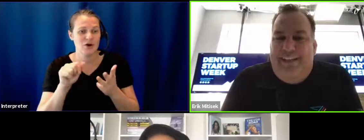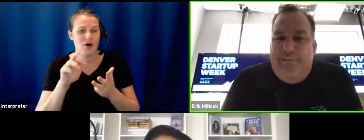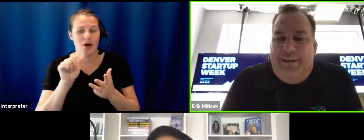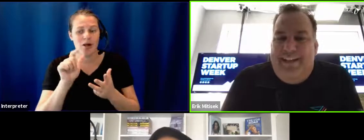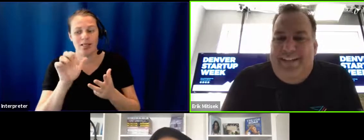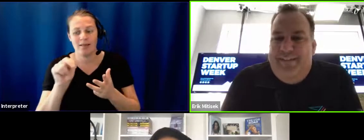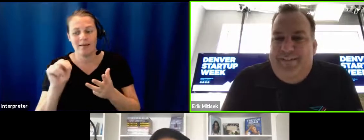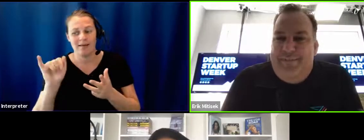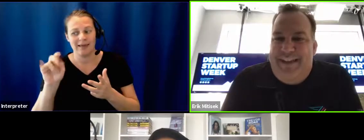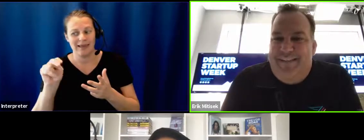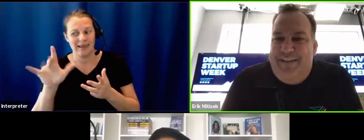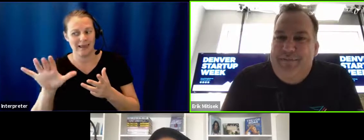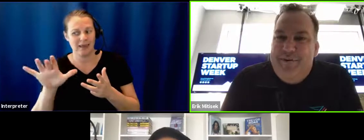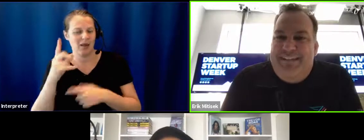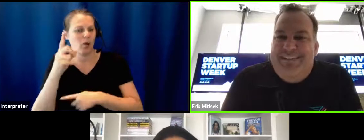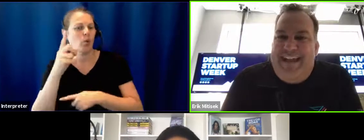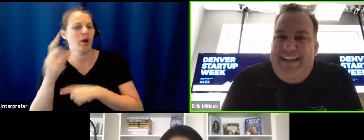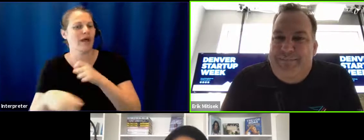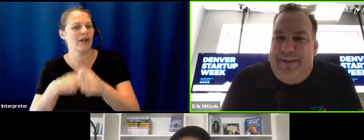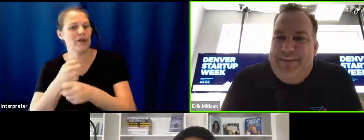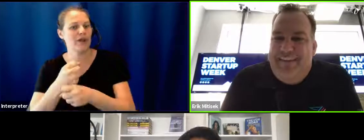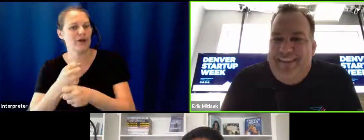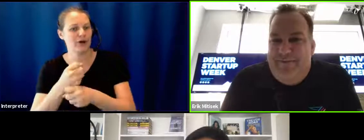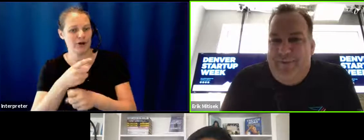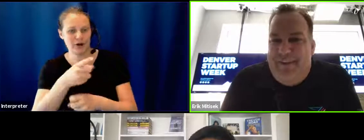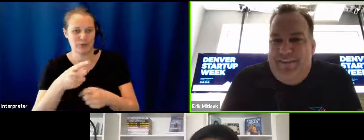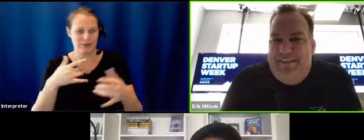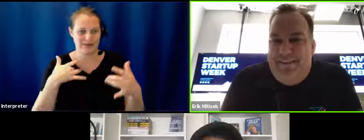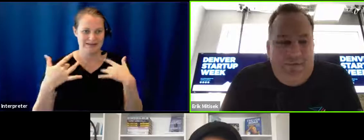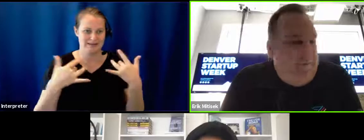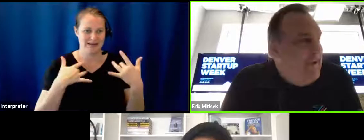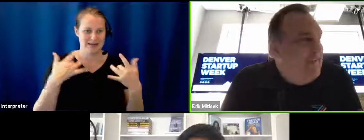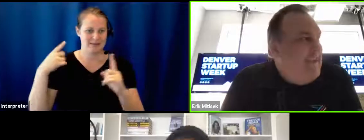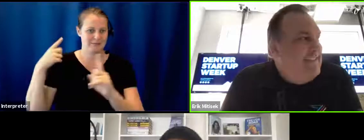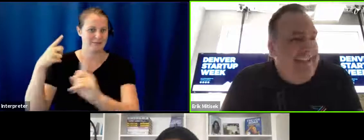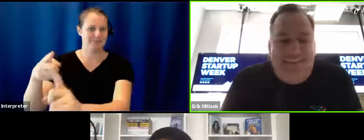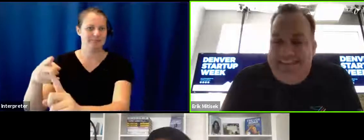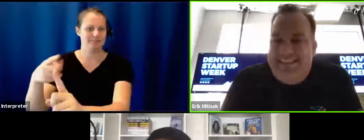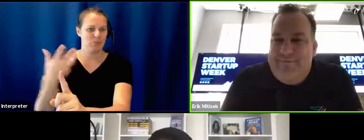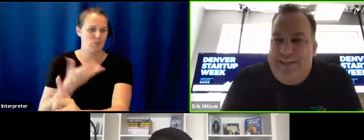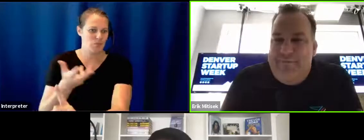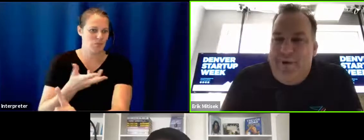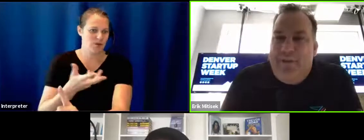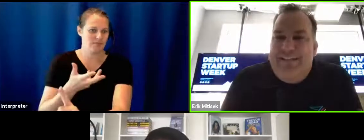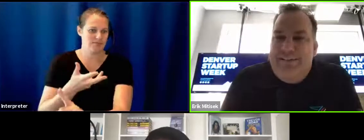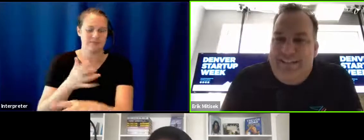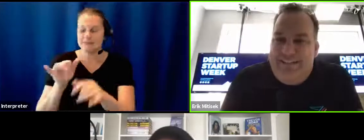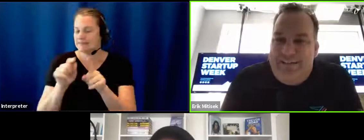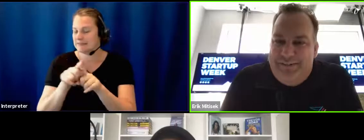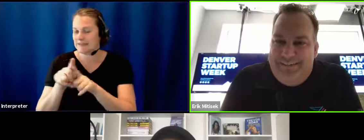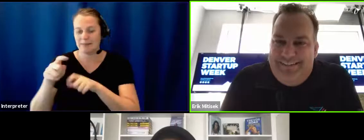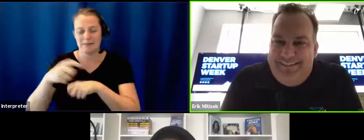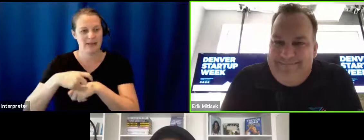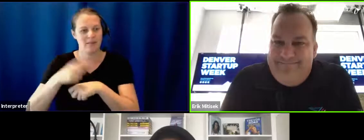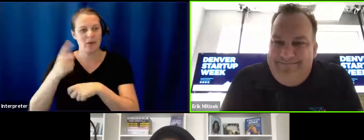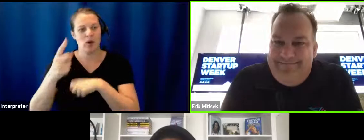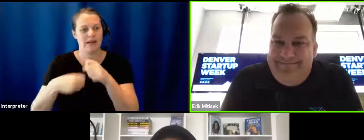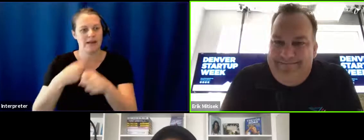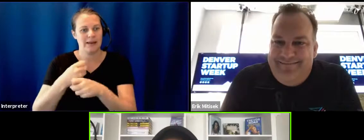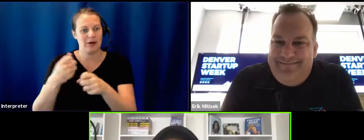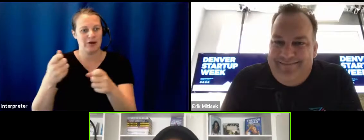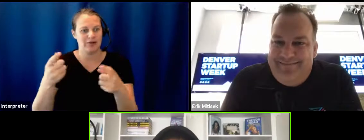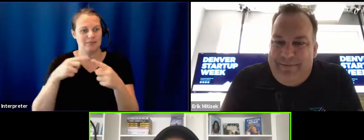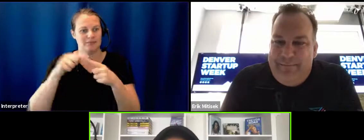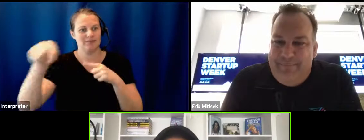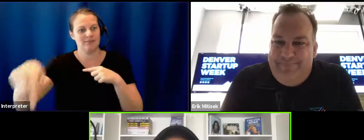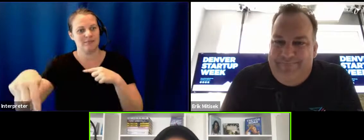are we celebrating a year from now that you're most excited about? If we got back together at the same time, what are we toasting to? I